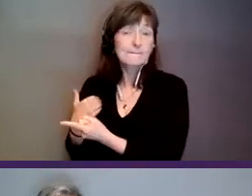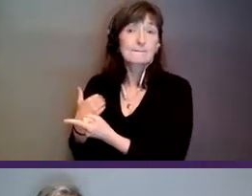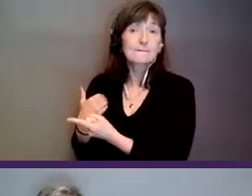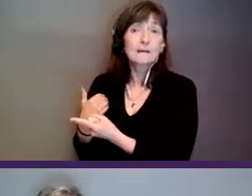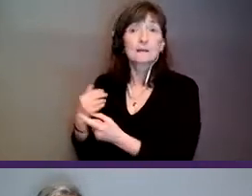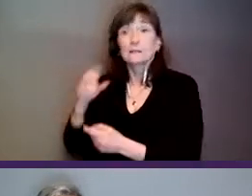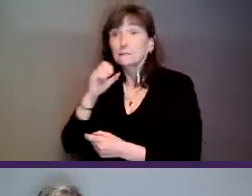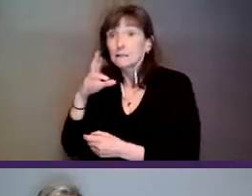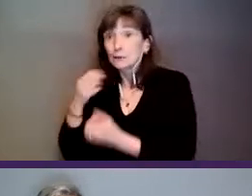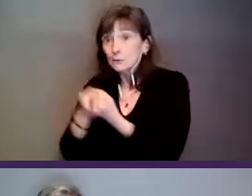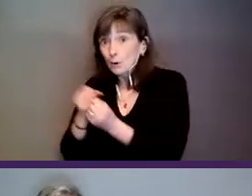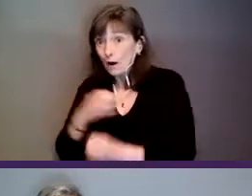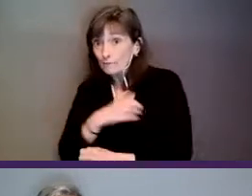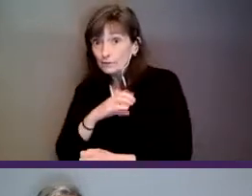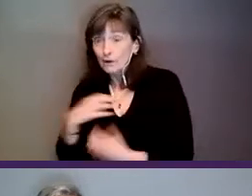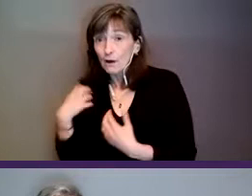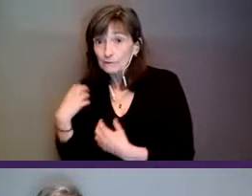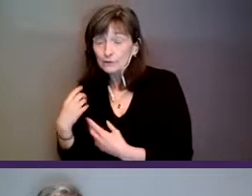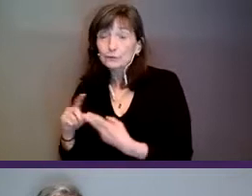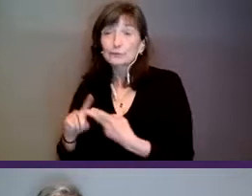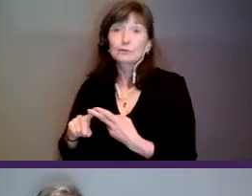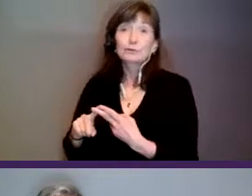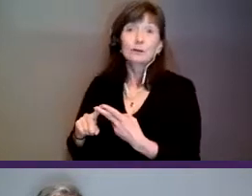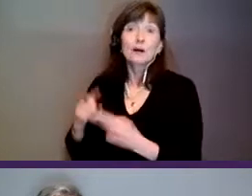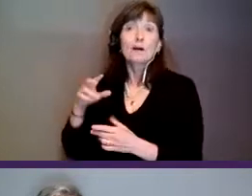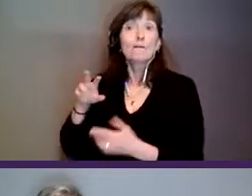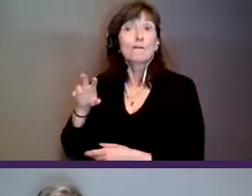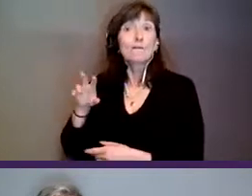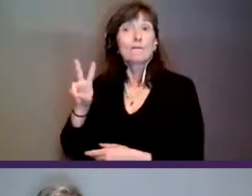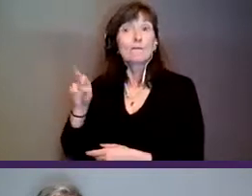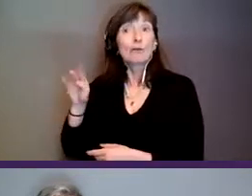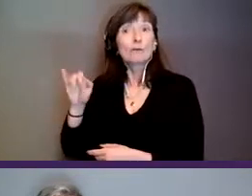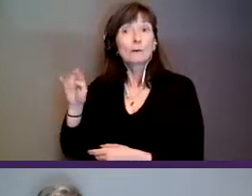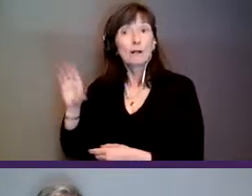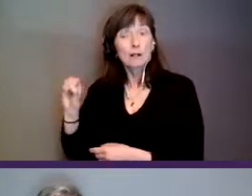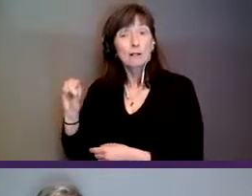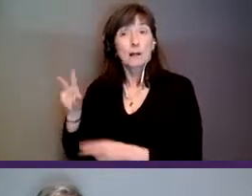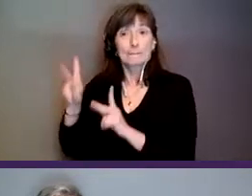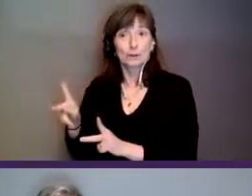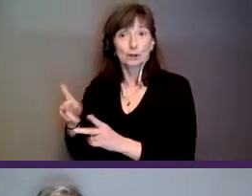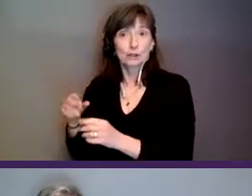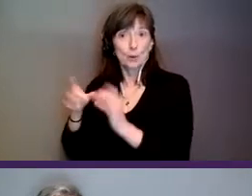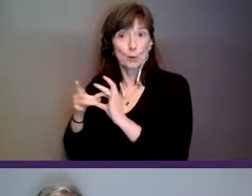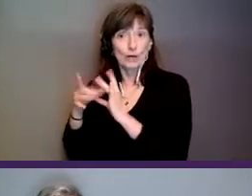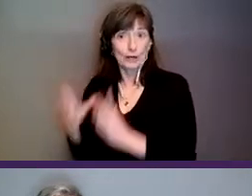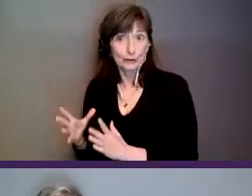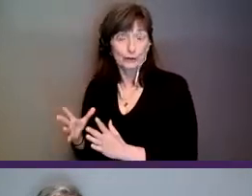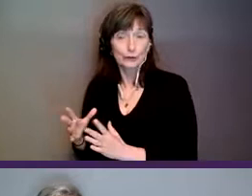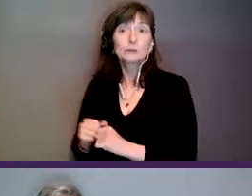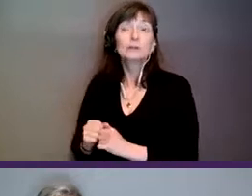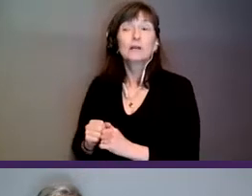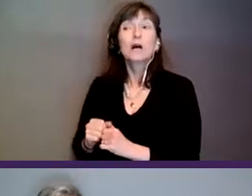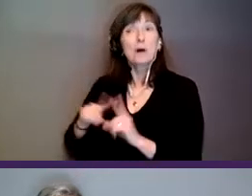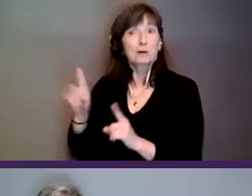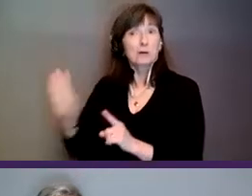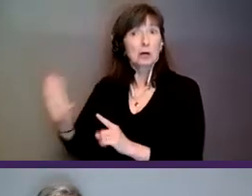officer, a vulnerable person coordinator. They may have different titles, but their role is to support seniors. So if you're calling,